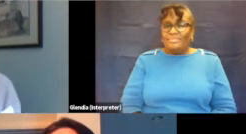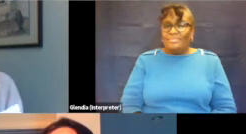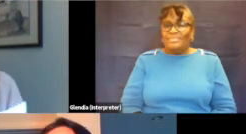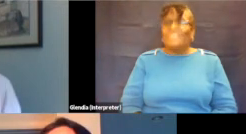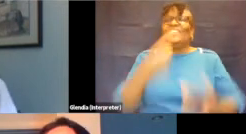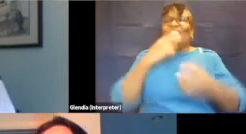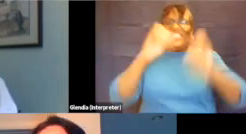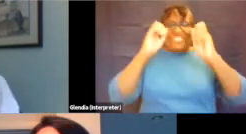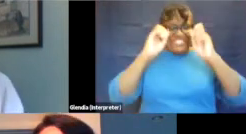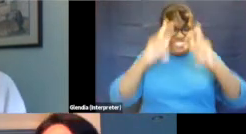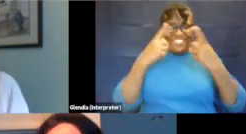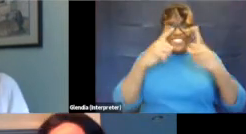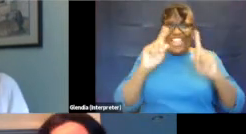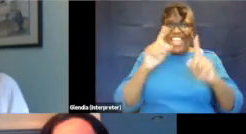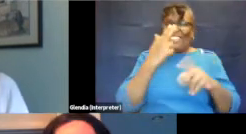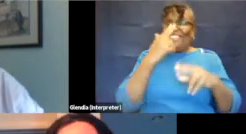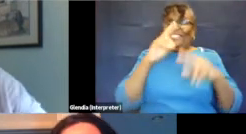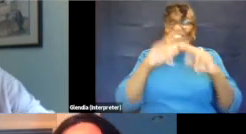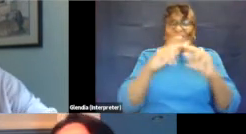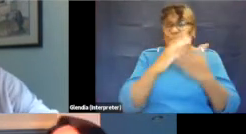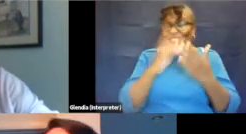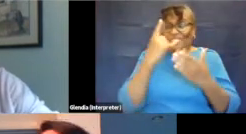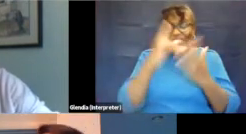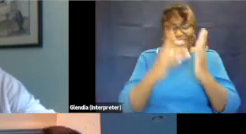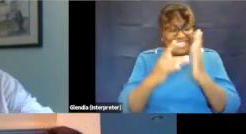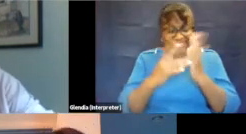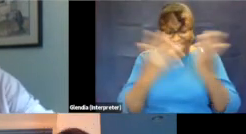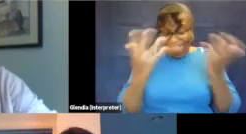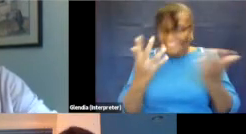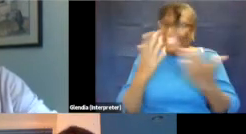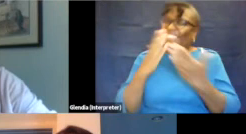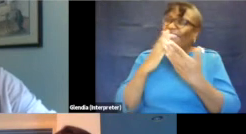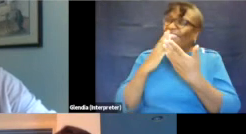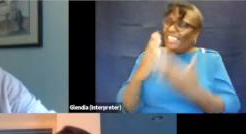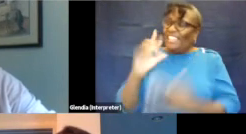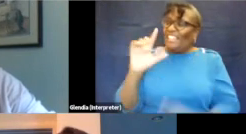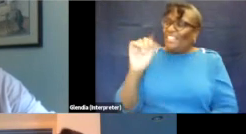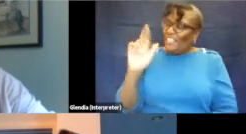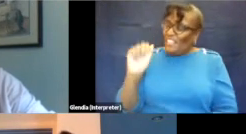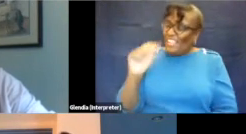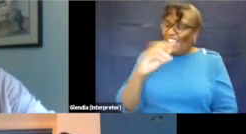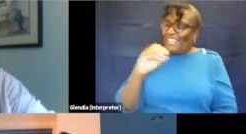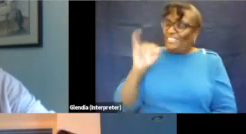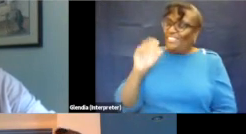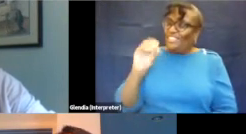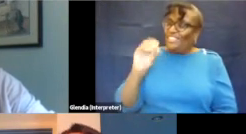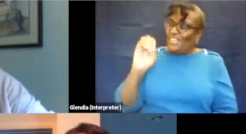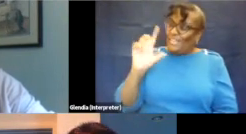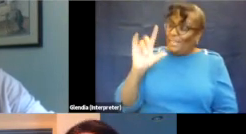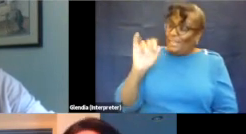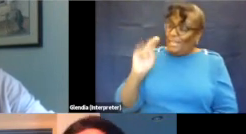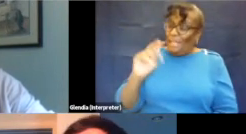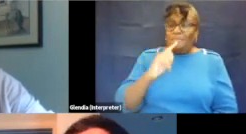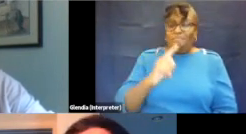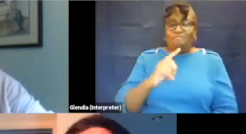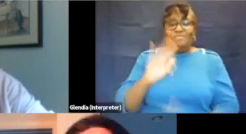Okay, there we go. The fun parts of technology. Thanks so much, Laura and Jocelyn. It's really great to be here tonight.